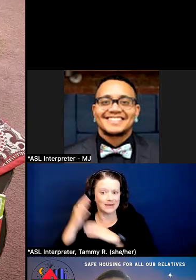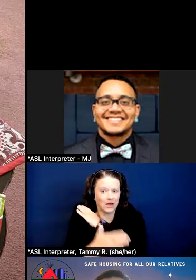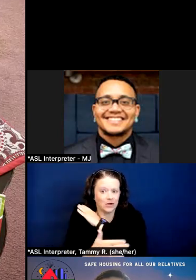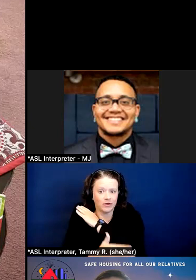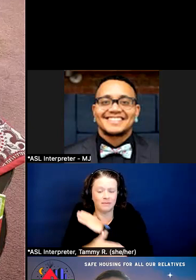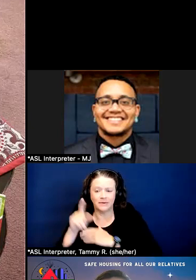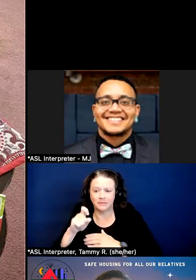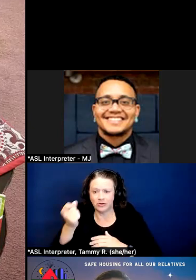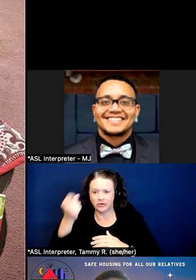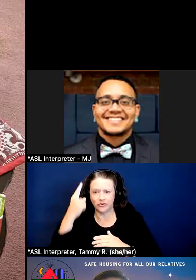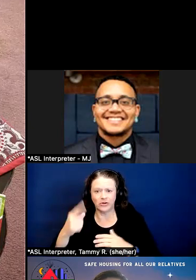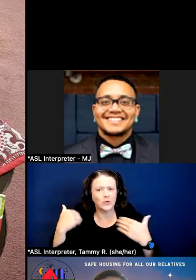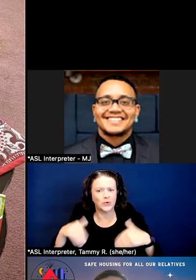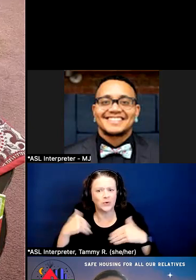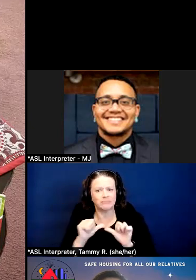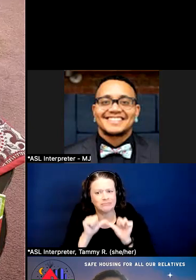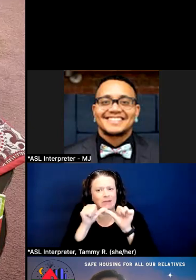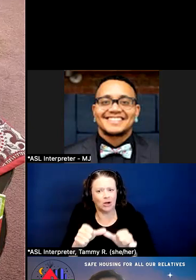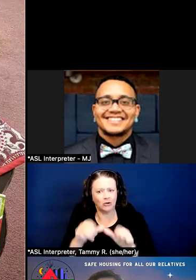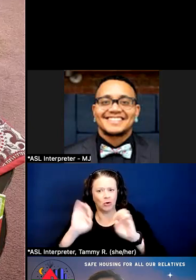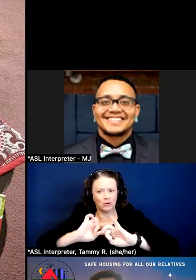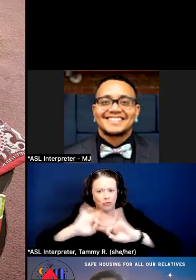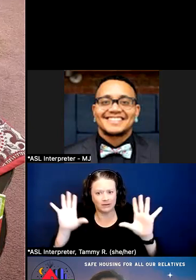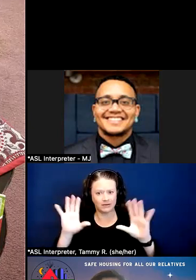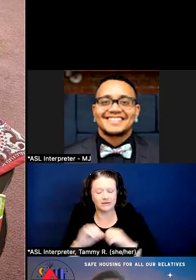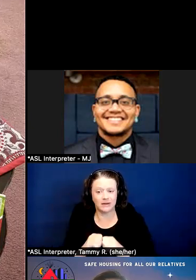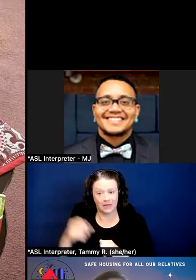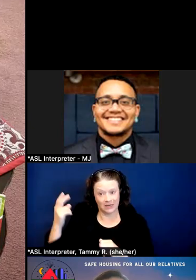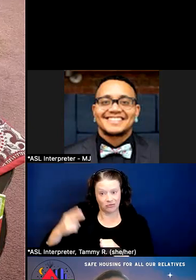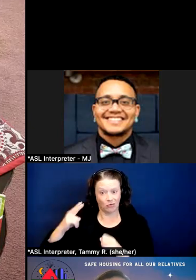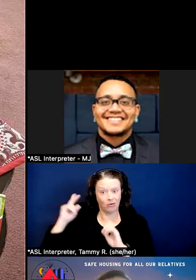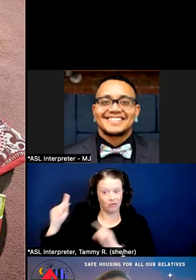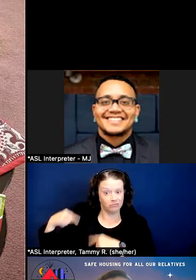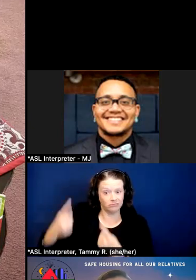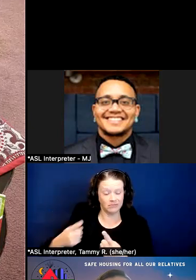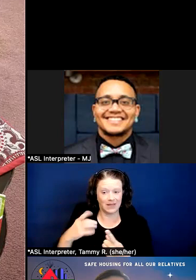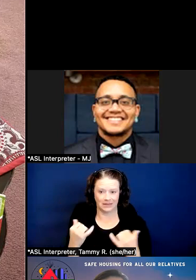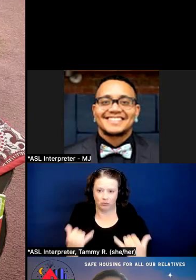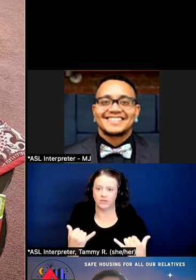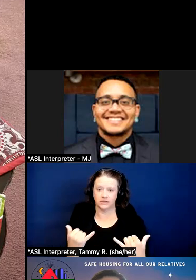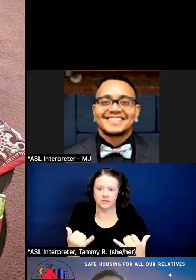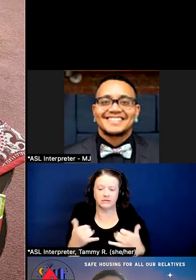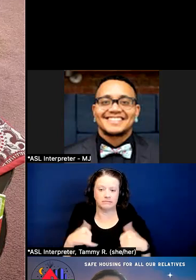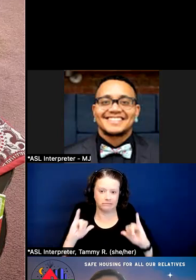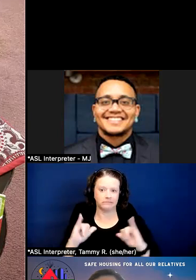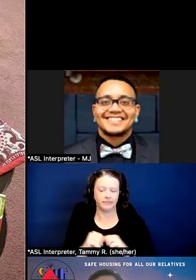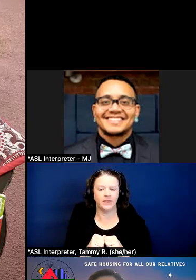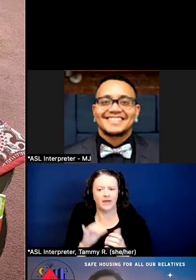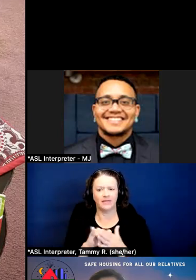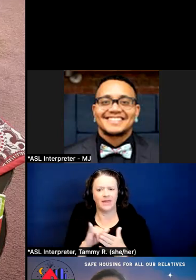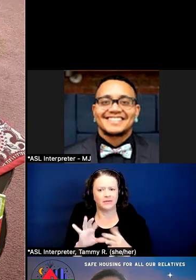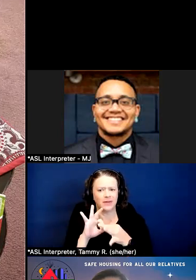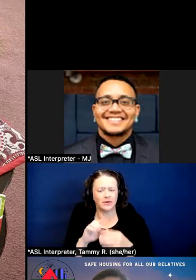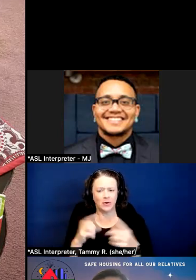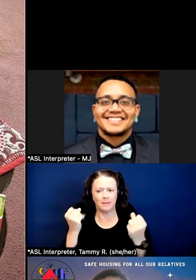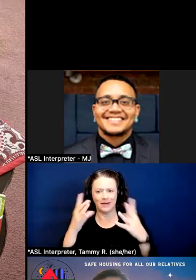understood as an ongoing crisis, one that is both historical and present. And that has to do with a ton of different federal acts